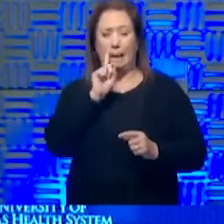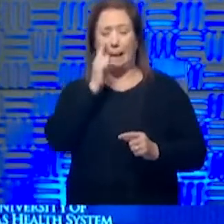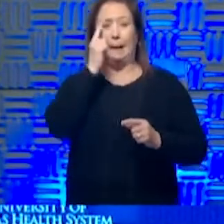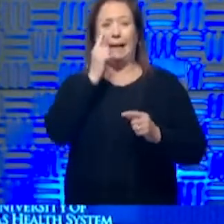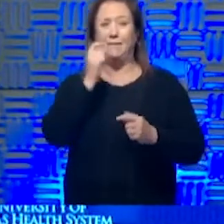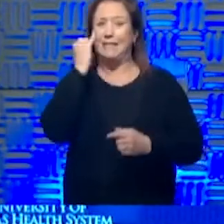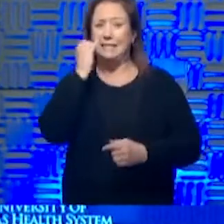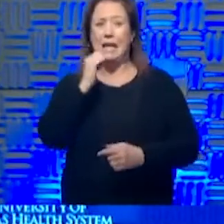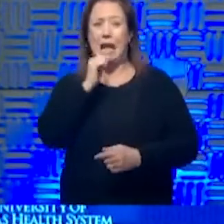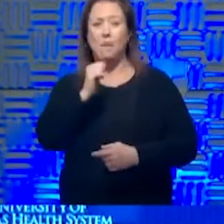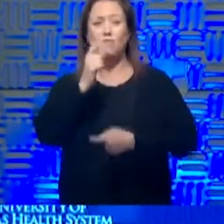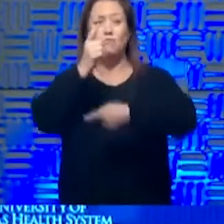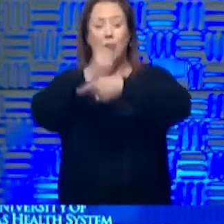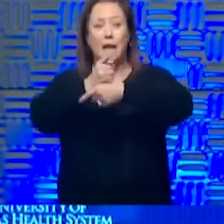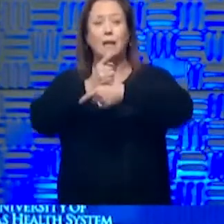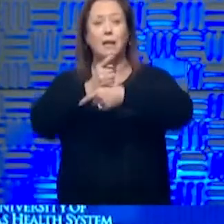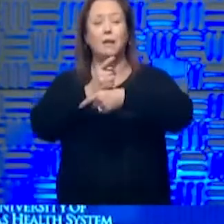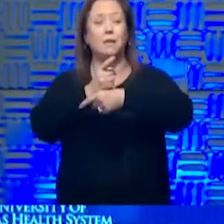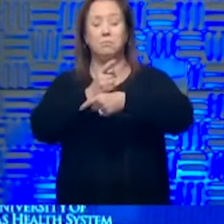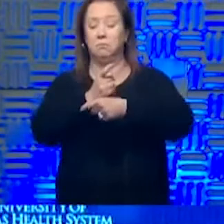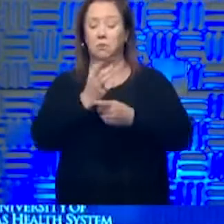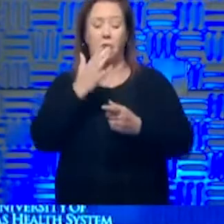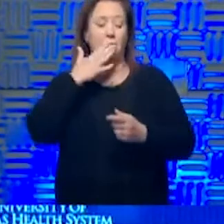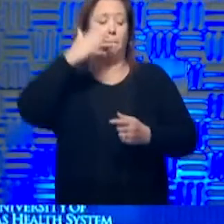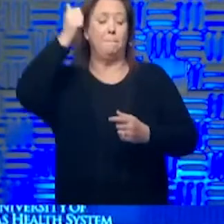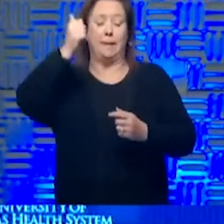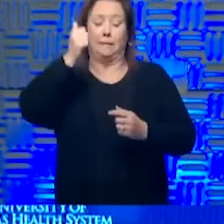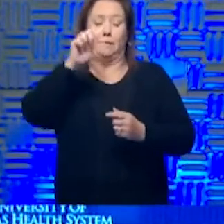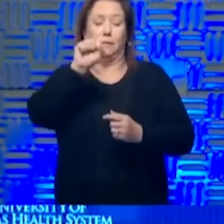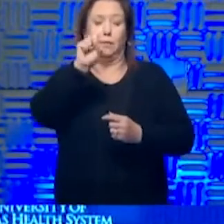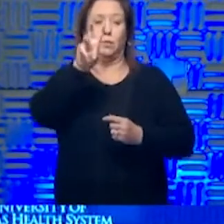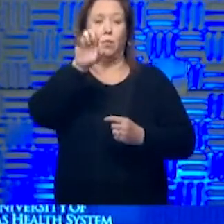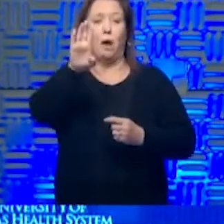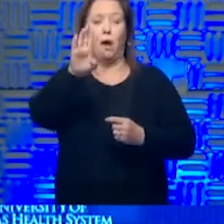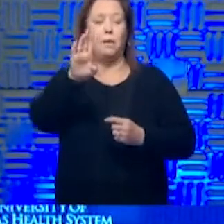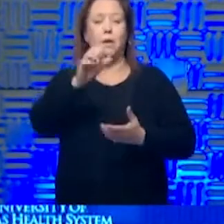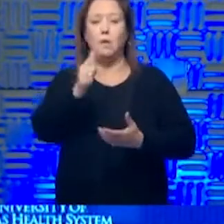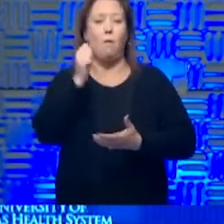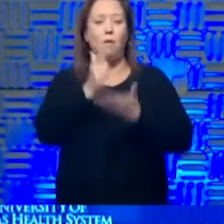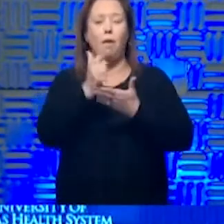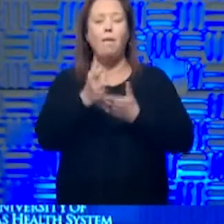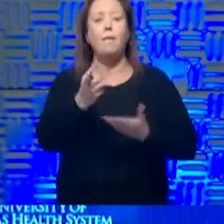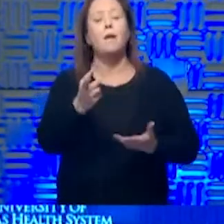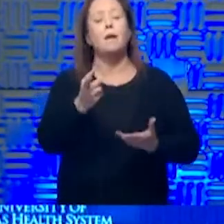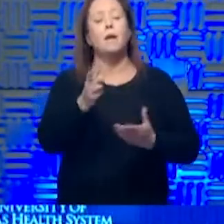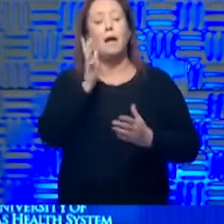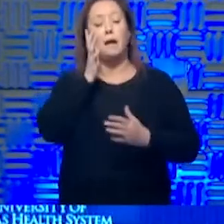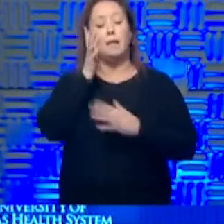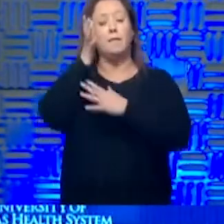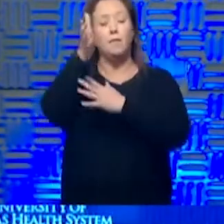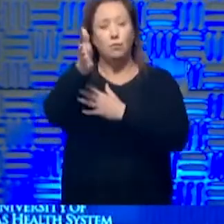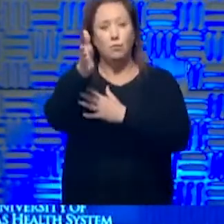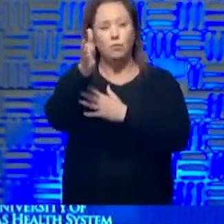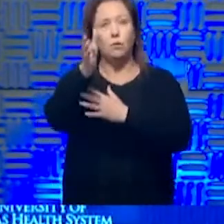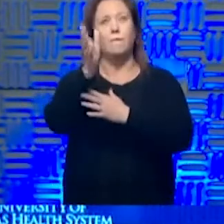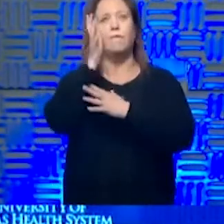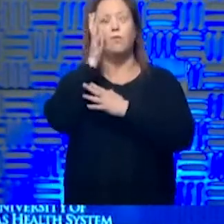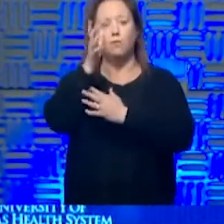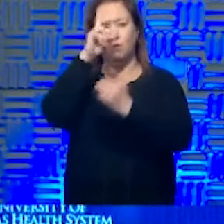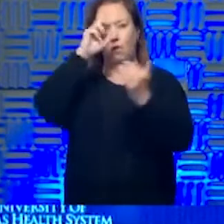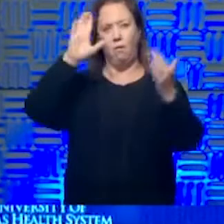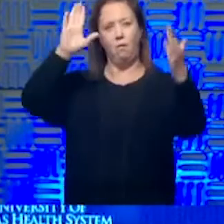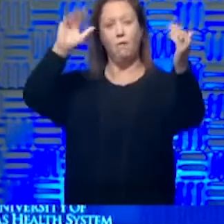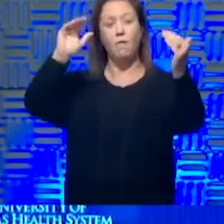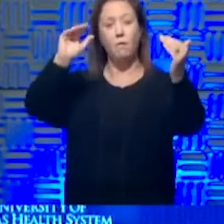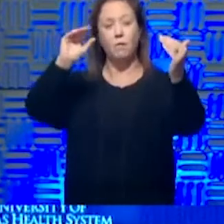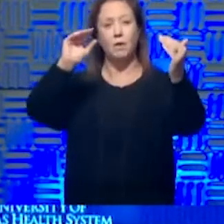test correctly on the swab, you can have the best instrument in the world, and it doesn't help you. In the future, we are very hopeful